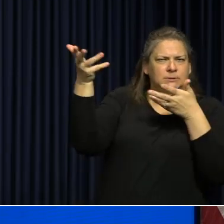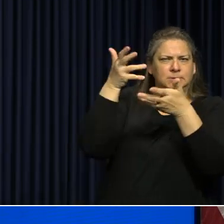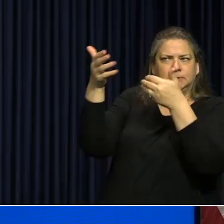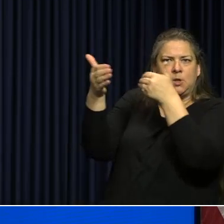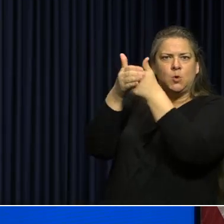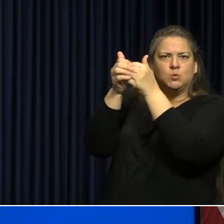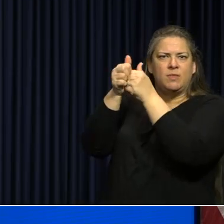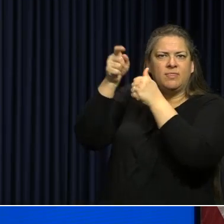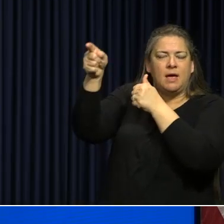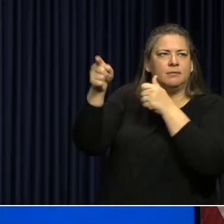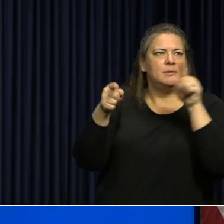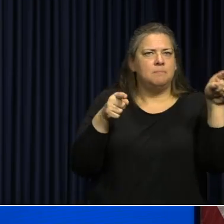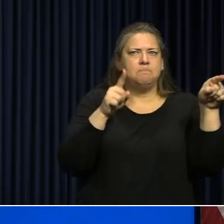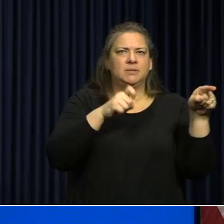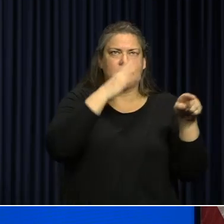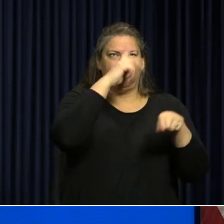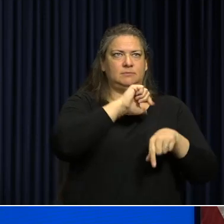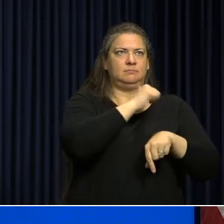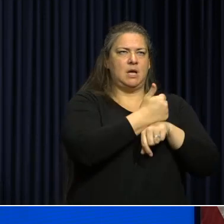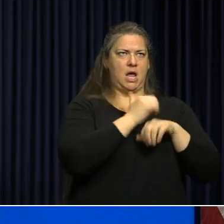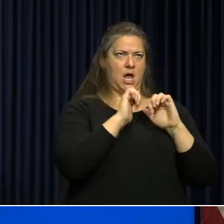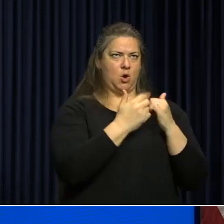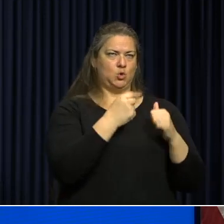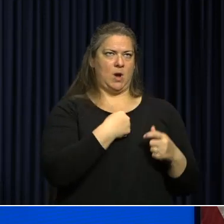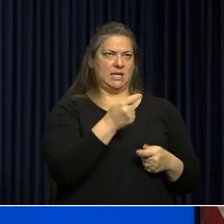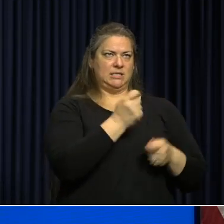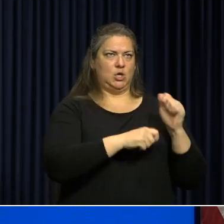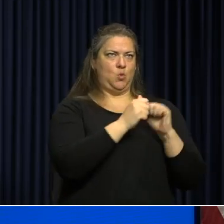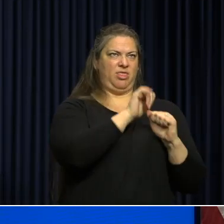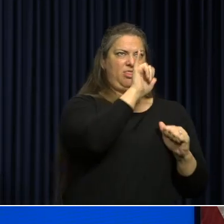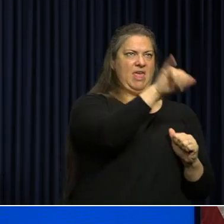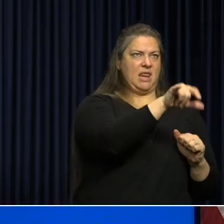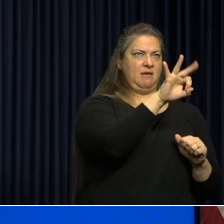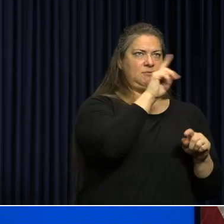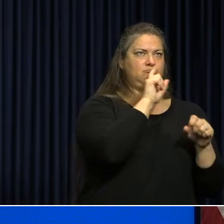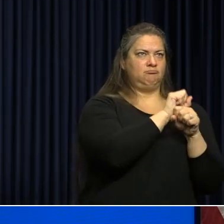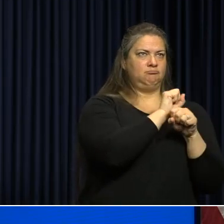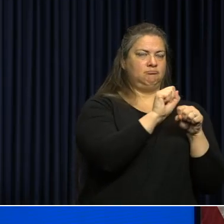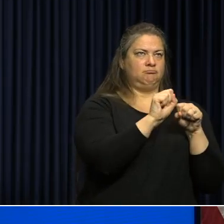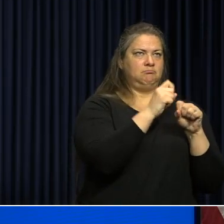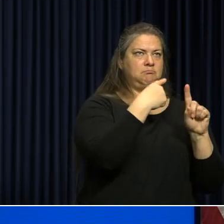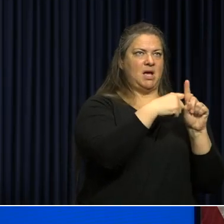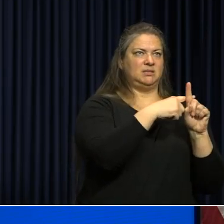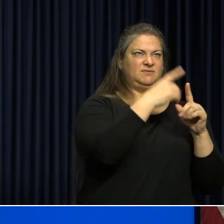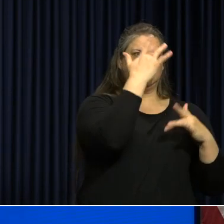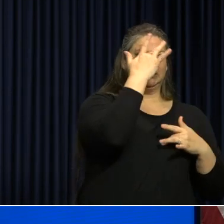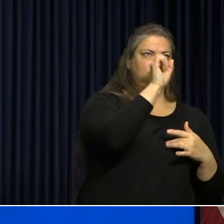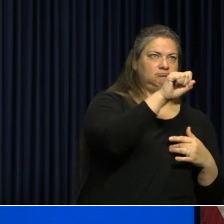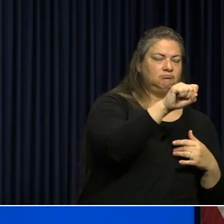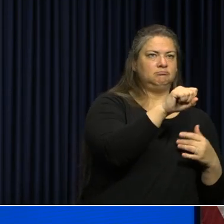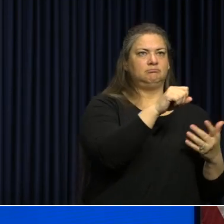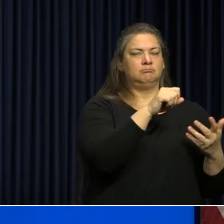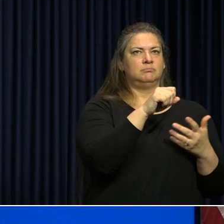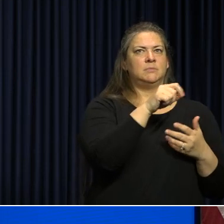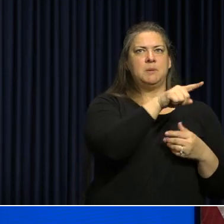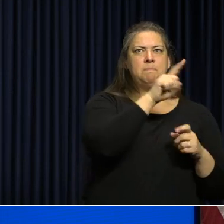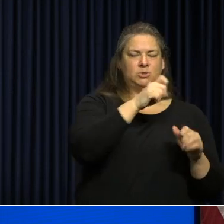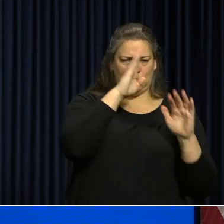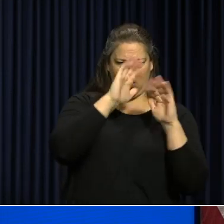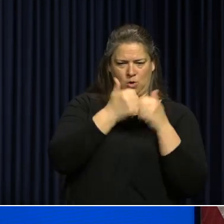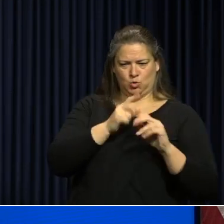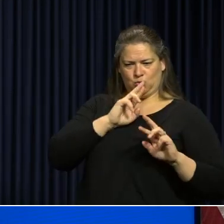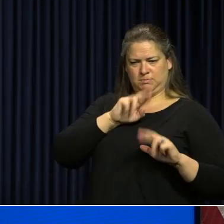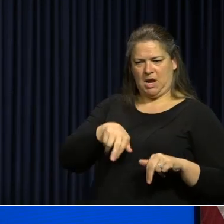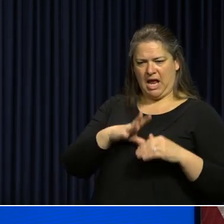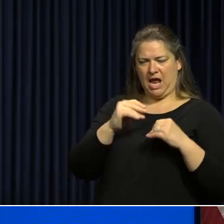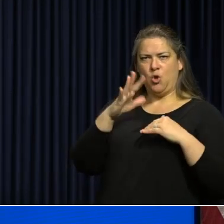its established process on how it deals with potential infection and its response, and it's got to comply with a facility